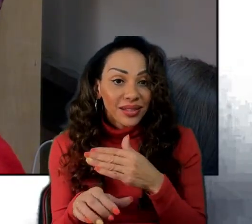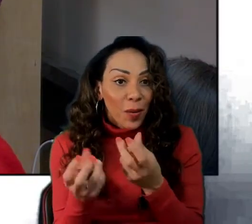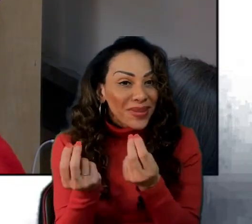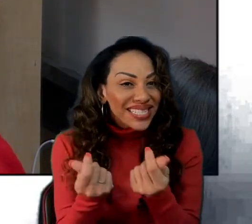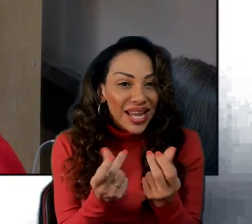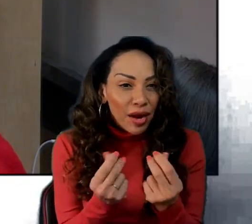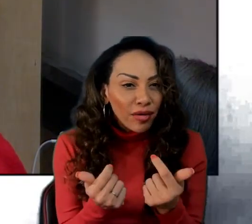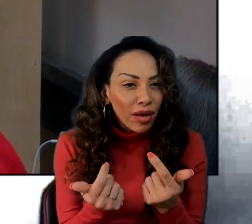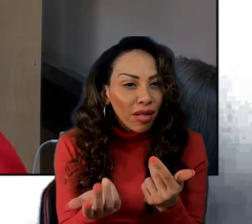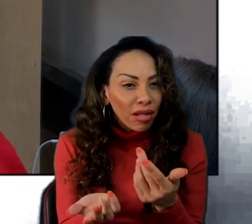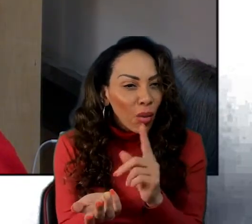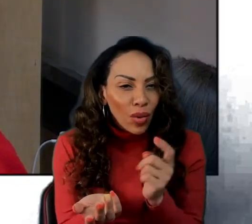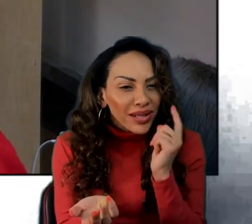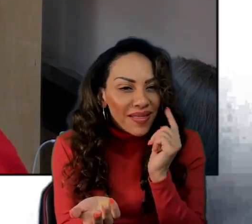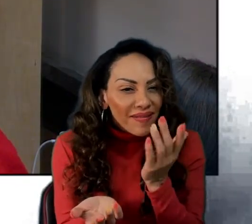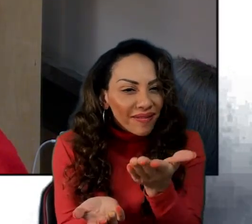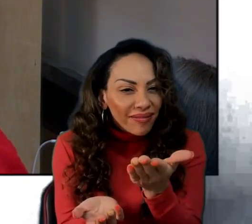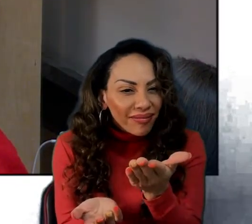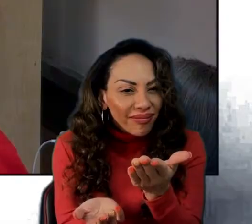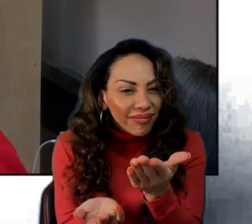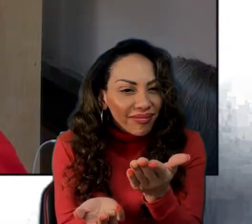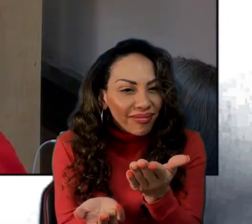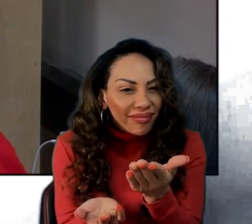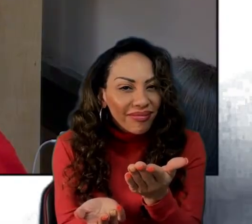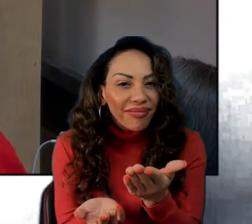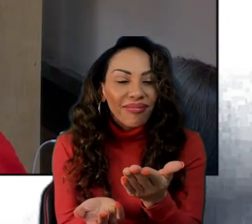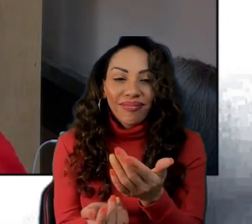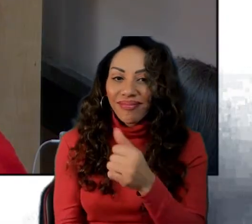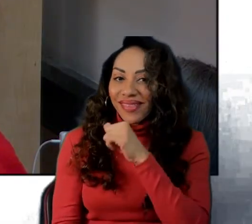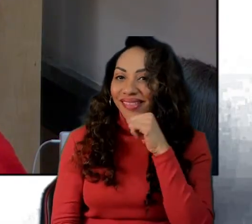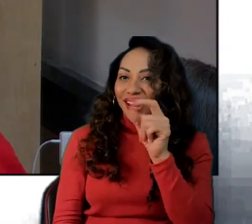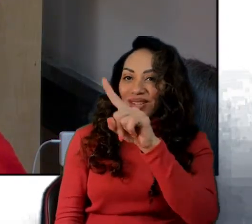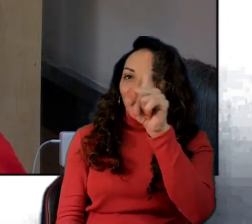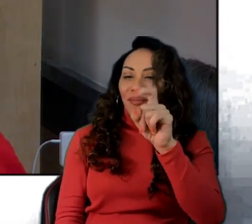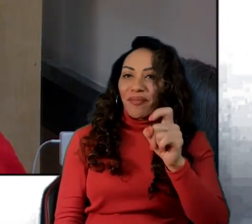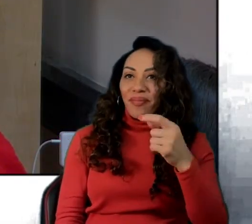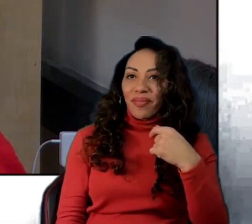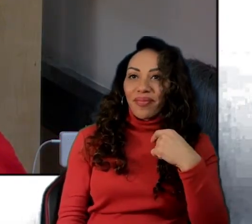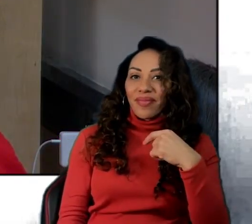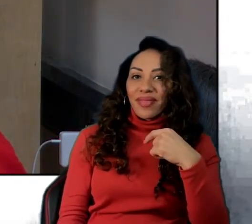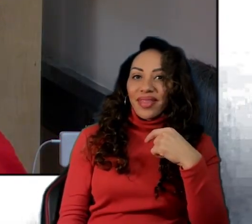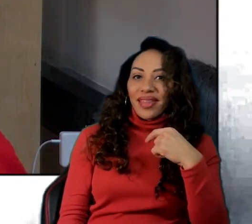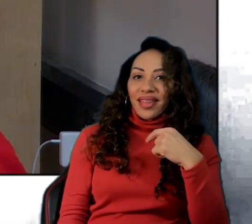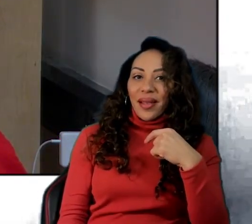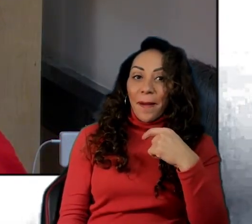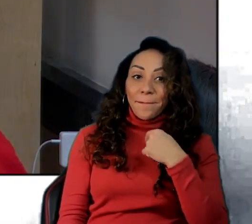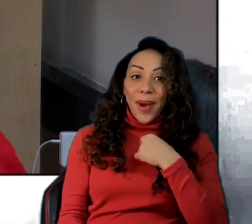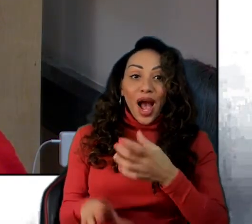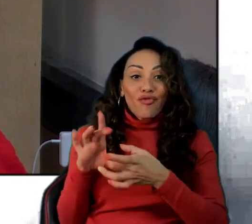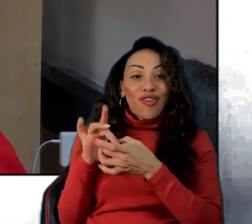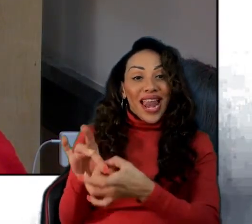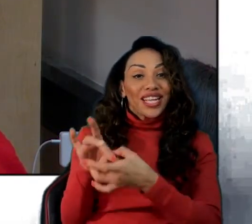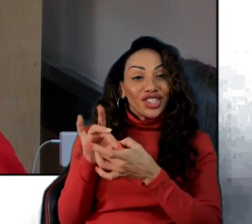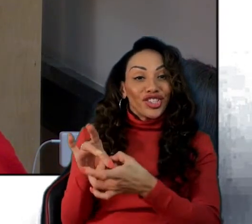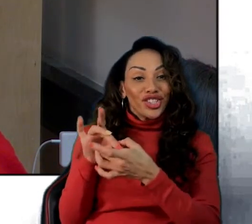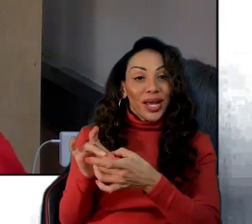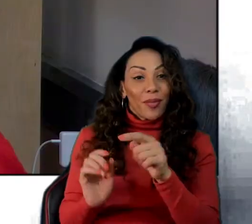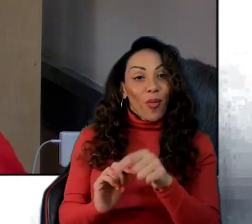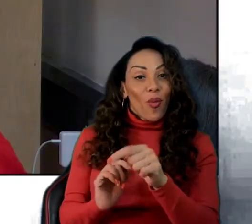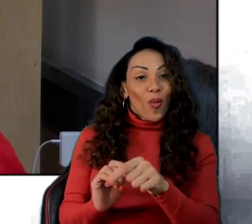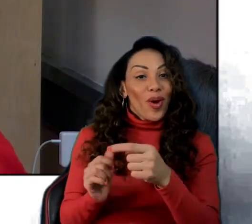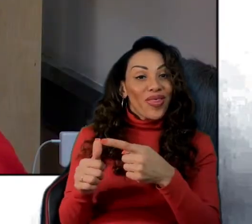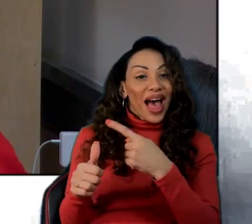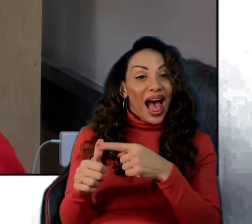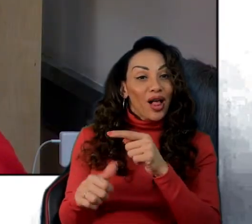Nice question. So I think the relationship with the algae definitely changed over the course of the project. And I think it's been all of those